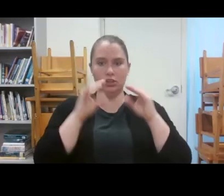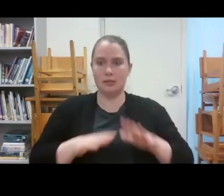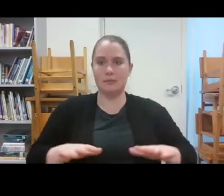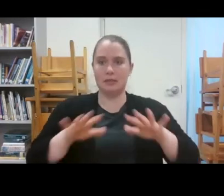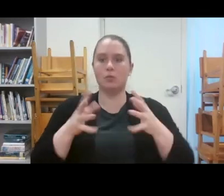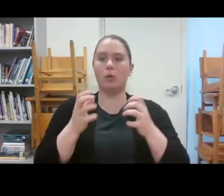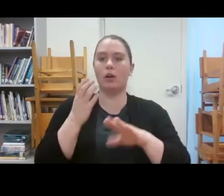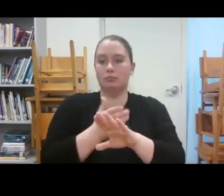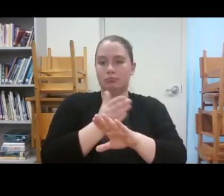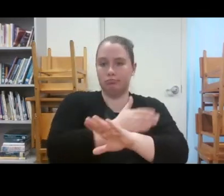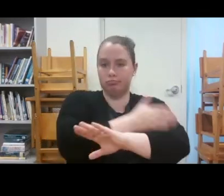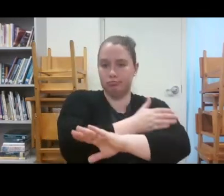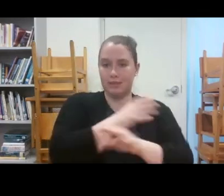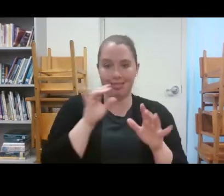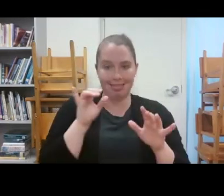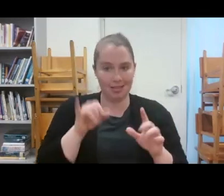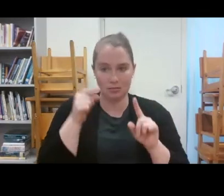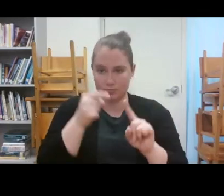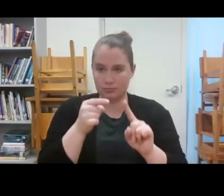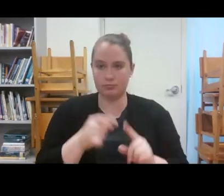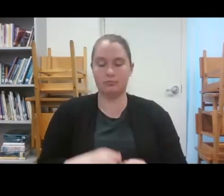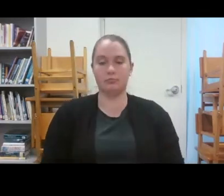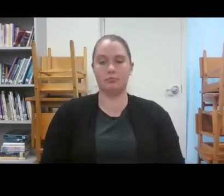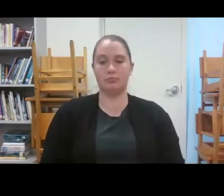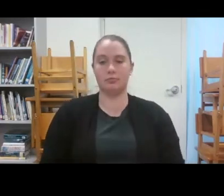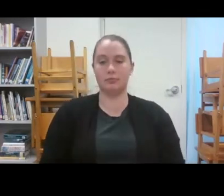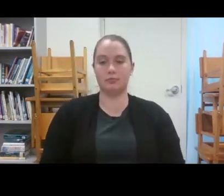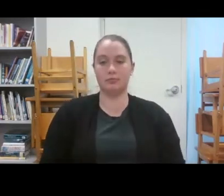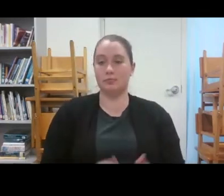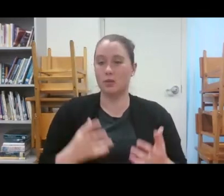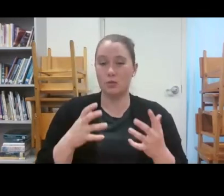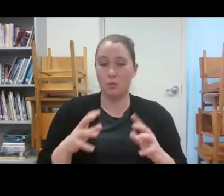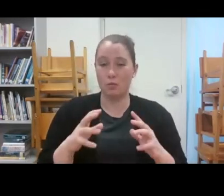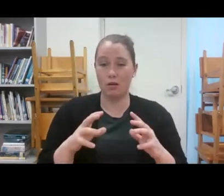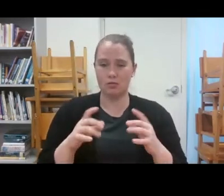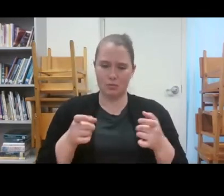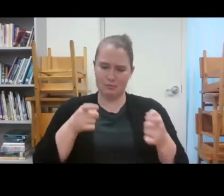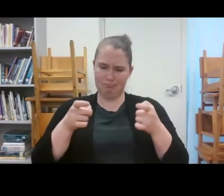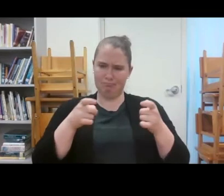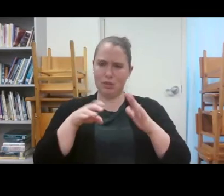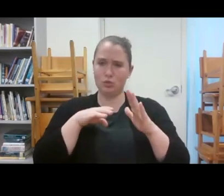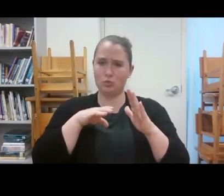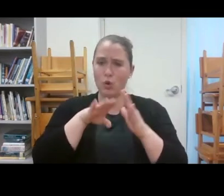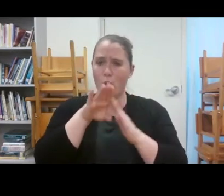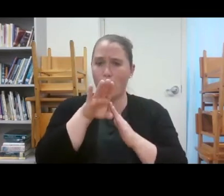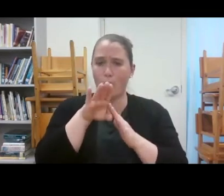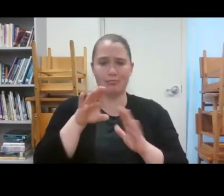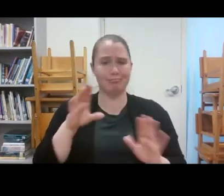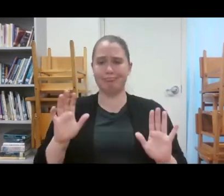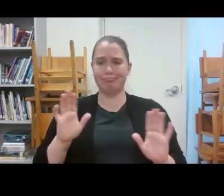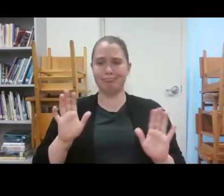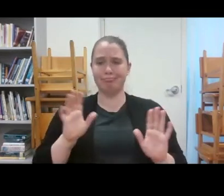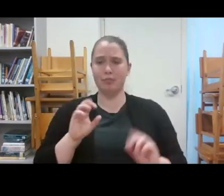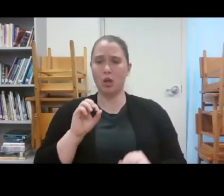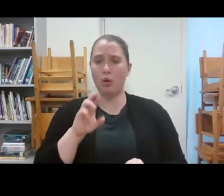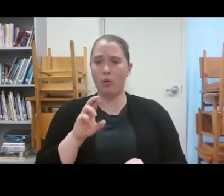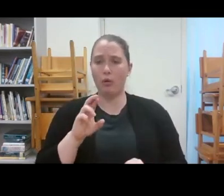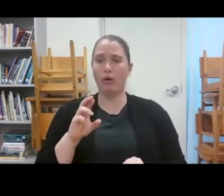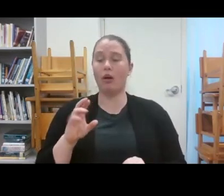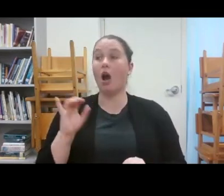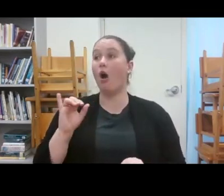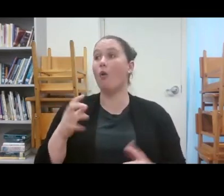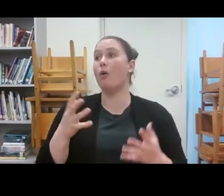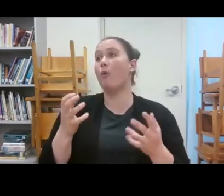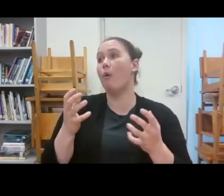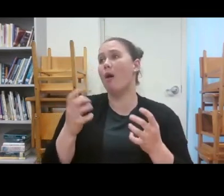kids. And that's the story here. We're not trying to manage growth or to get something just to get